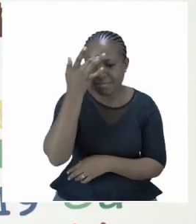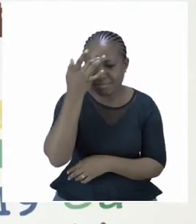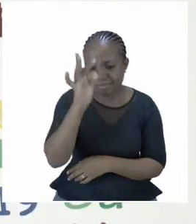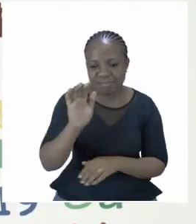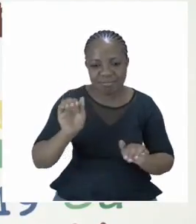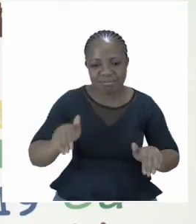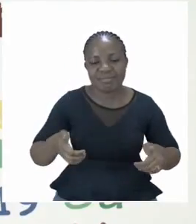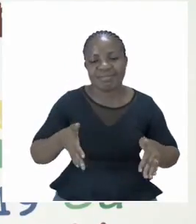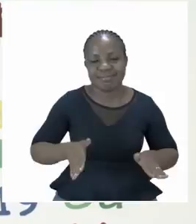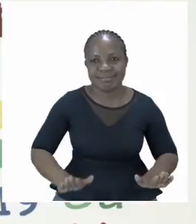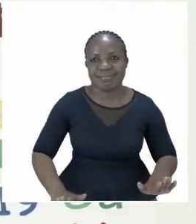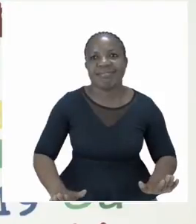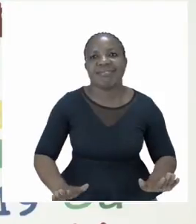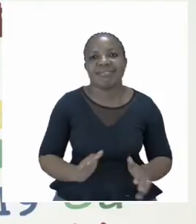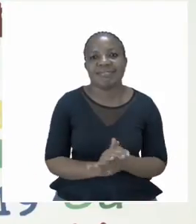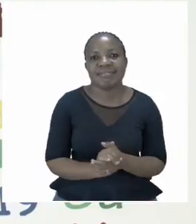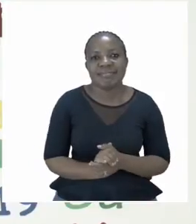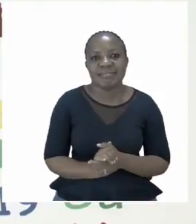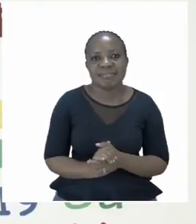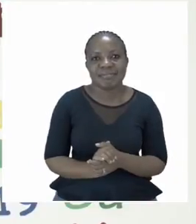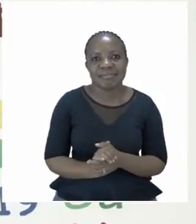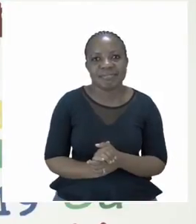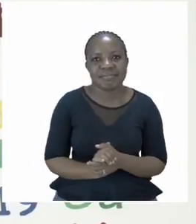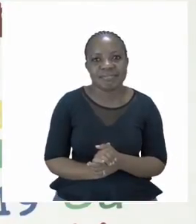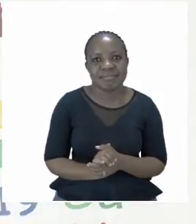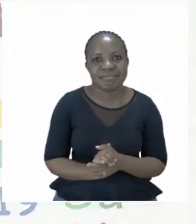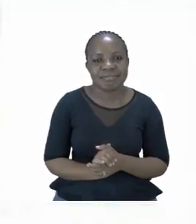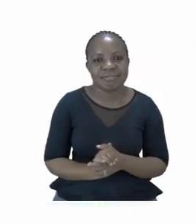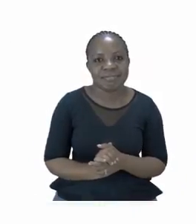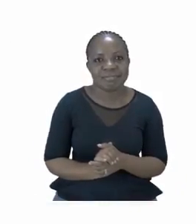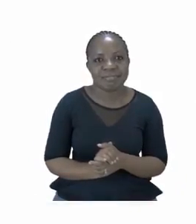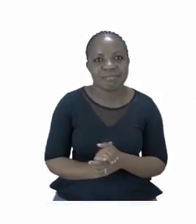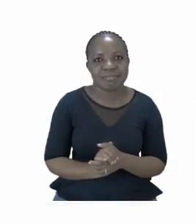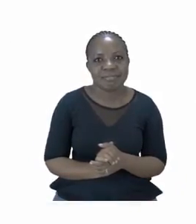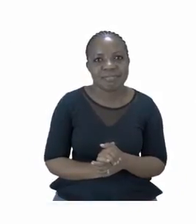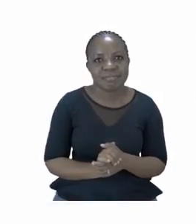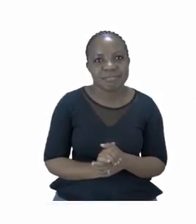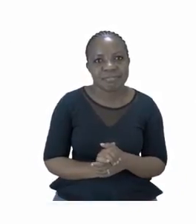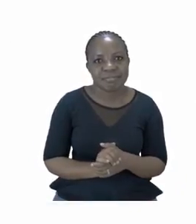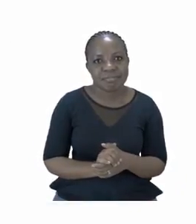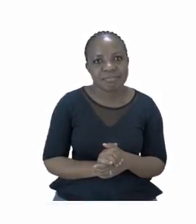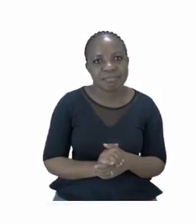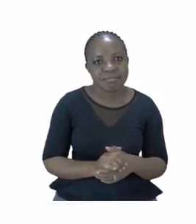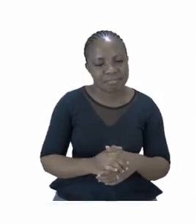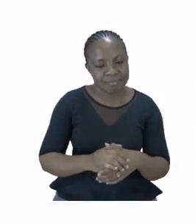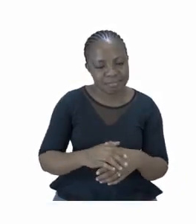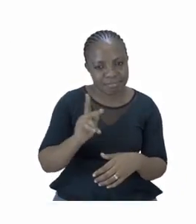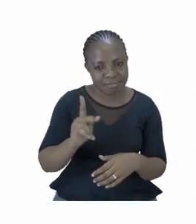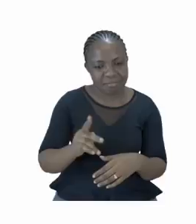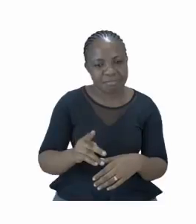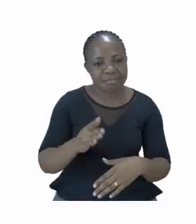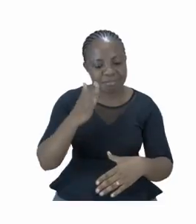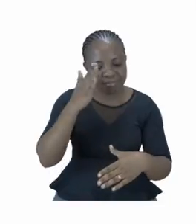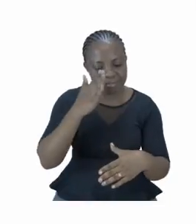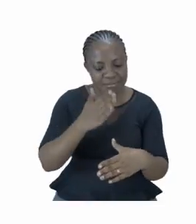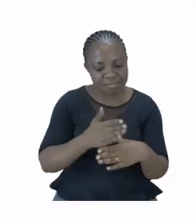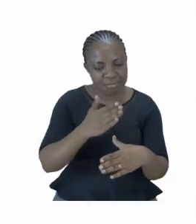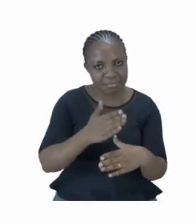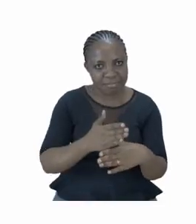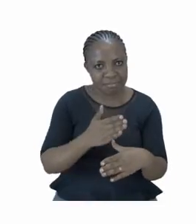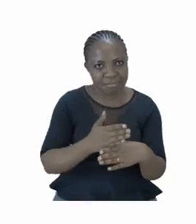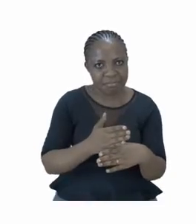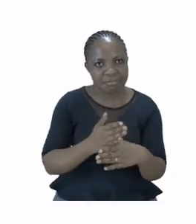Let's now move on to the next exercise. The next exercise we can find on